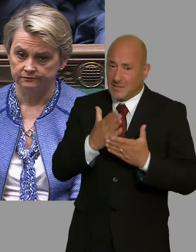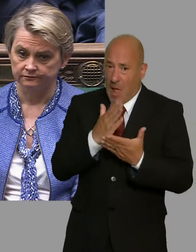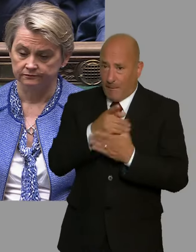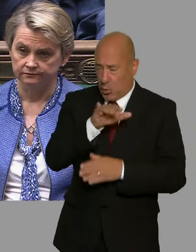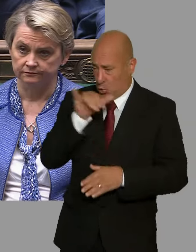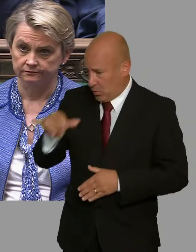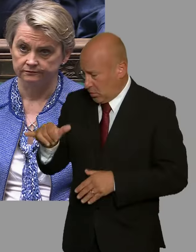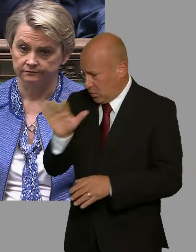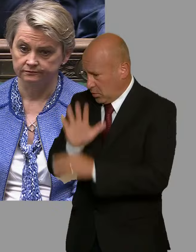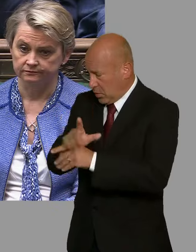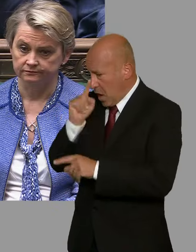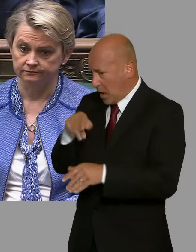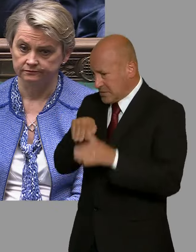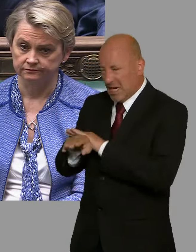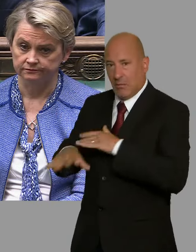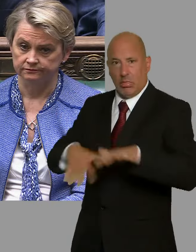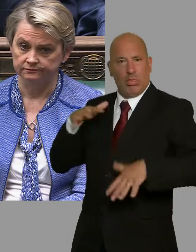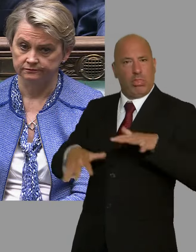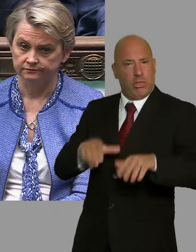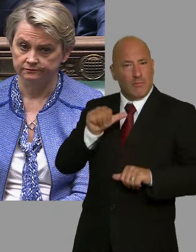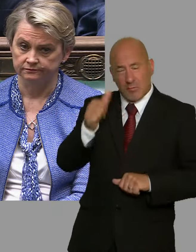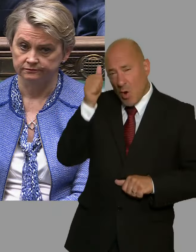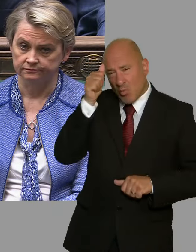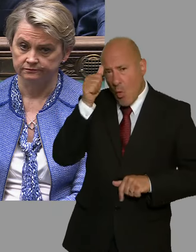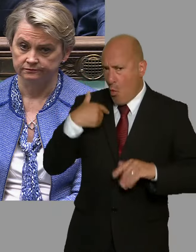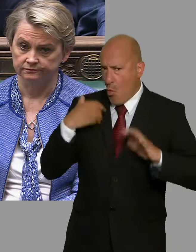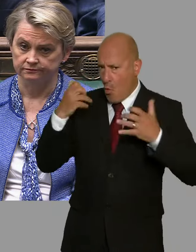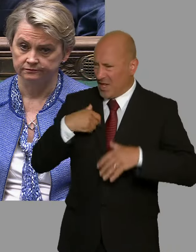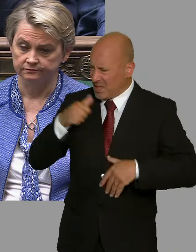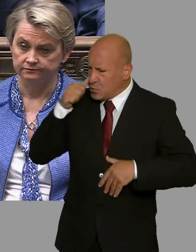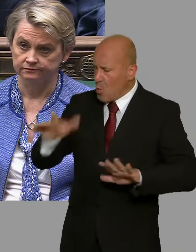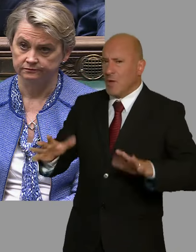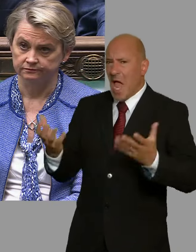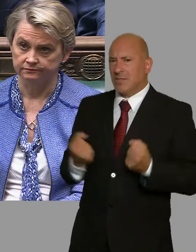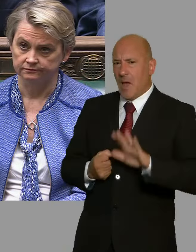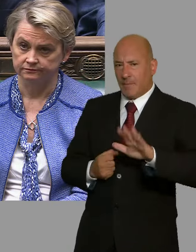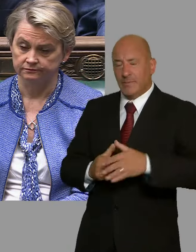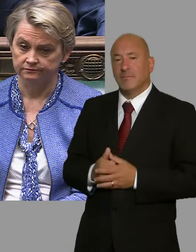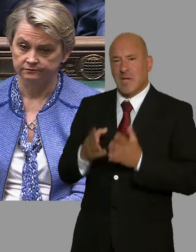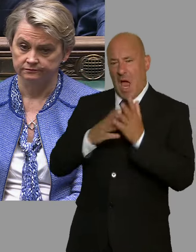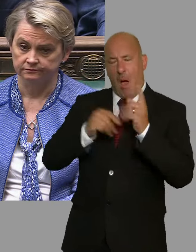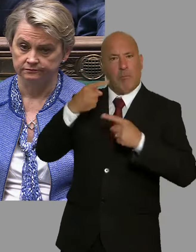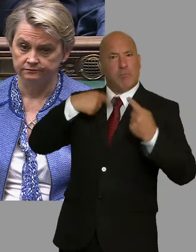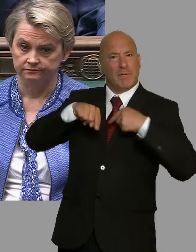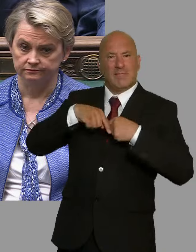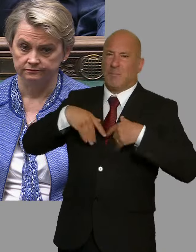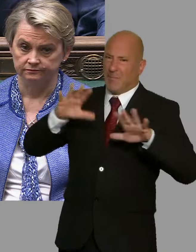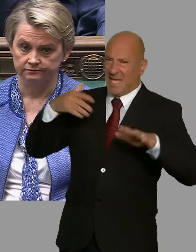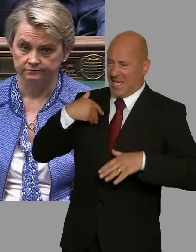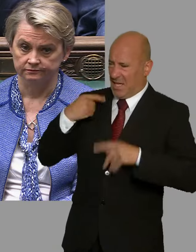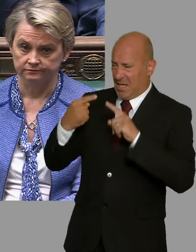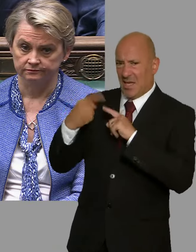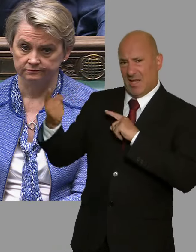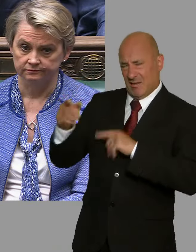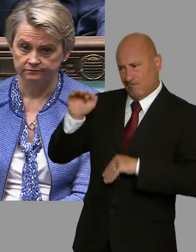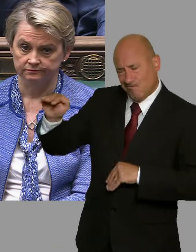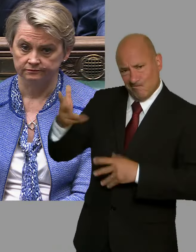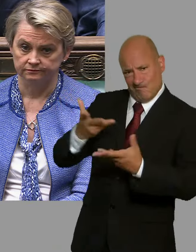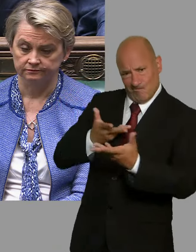preventing UK citizens, including members of Parliament, from entering Hong Kong without justification, or for